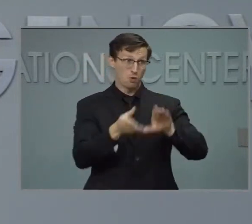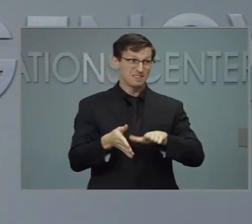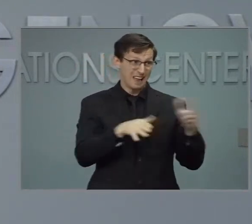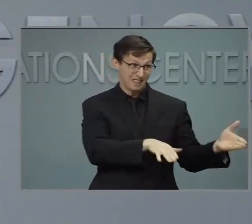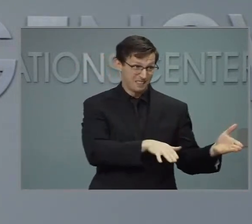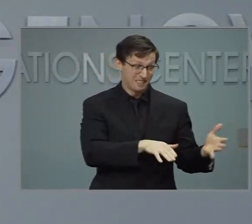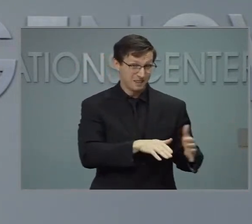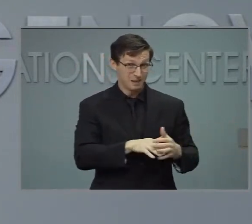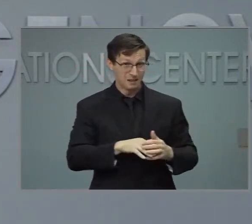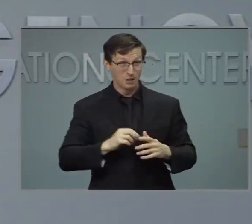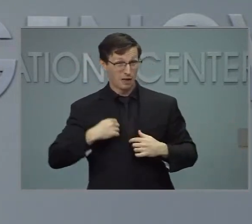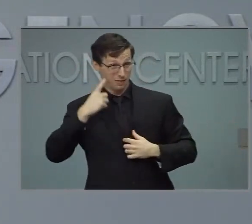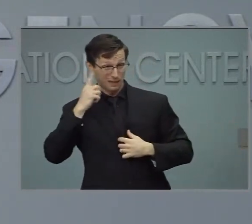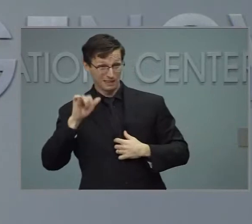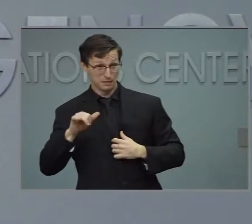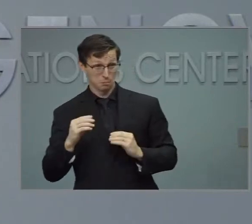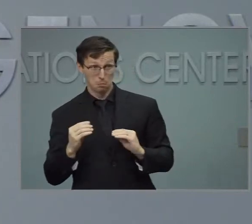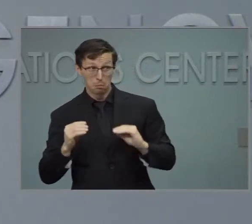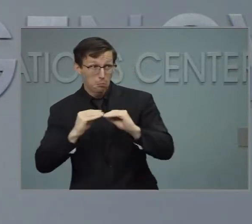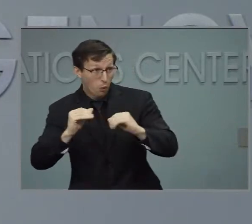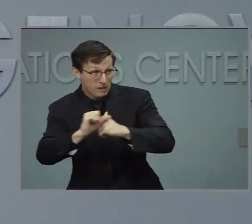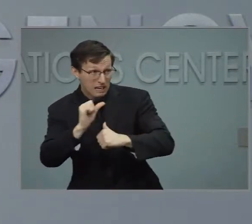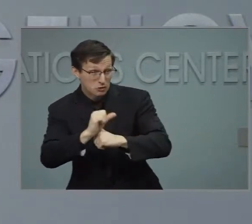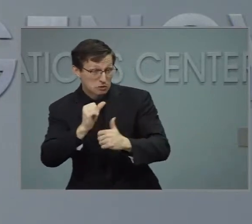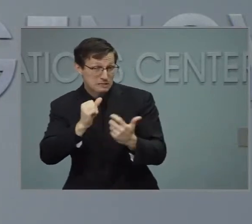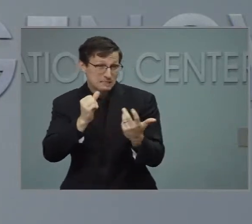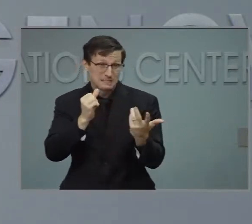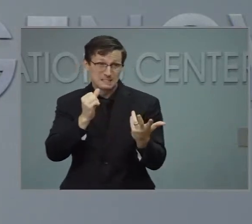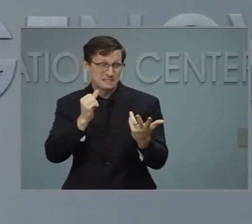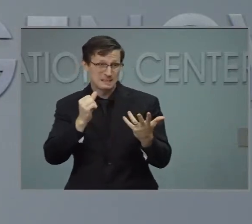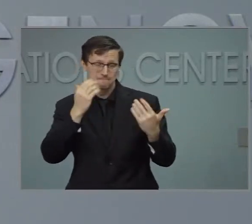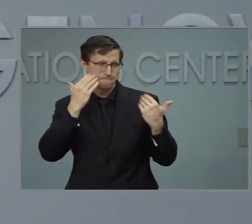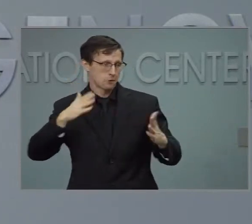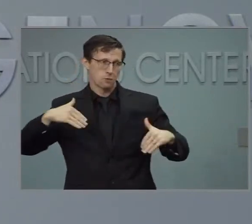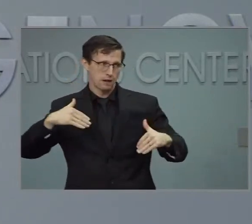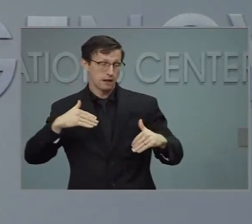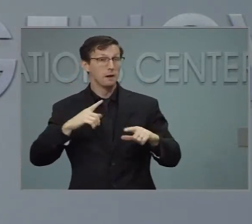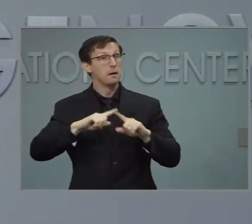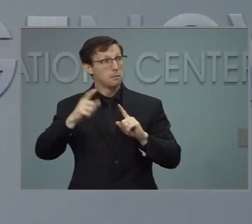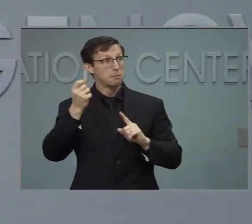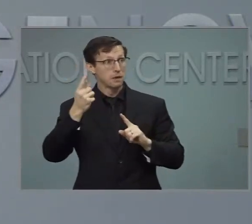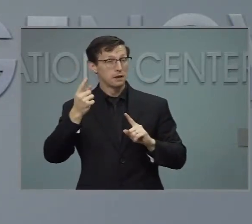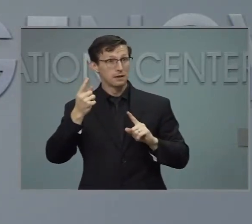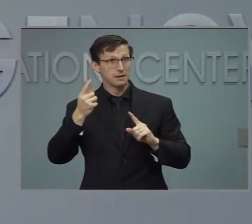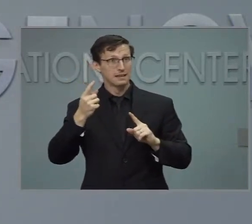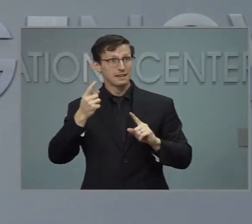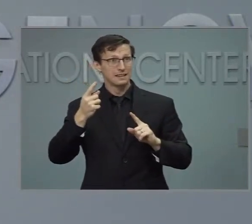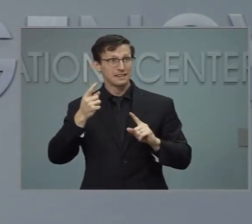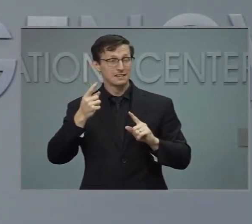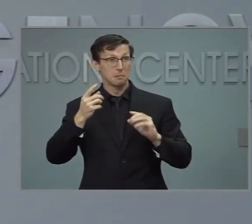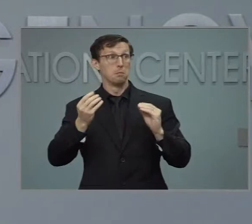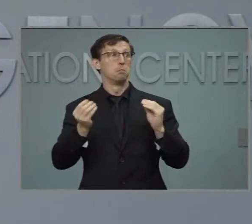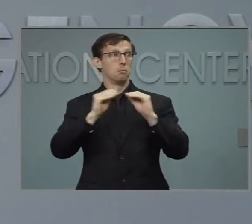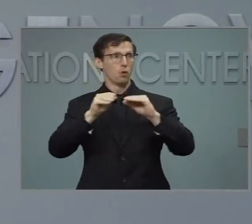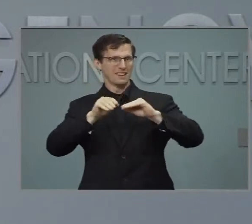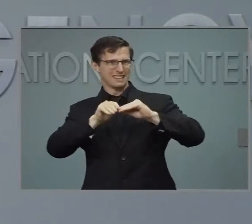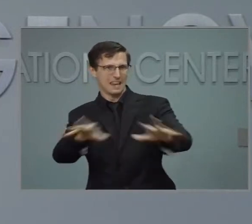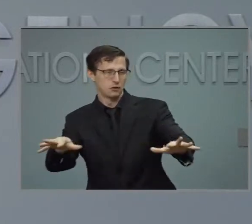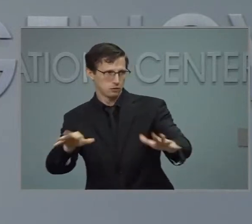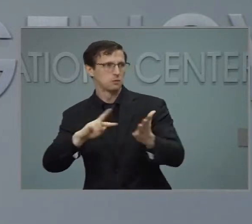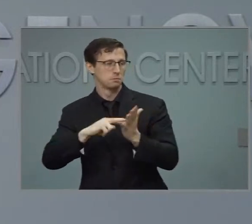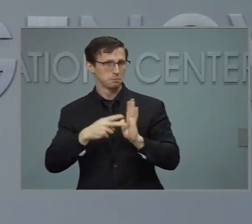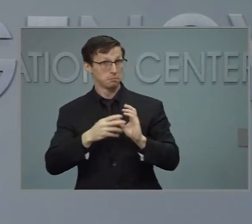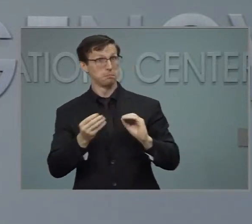know that for sure, but because of the high rate of contagion, we're going to have so many more cases, and so I think we will see